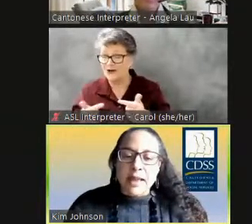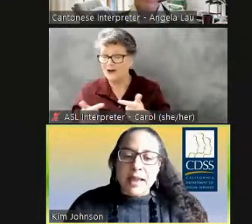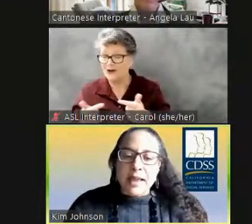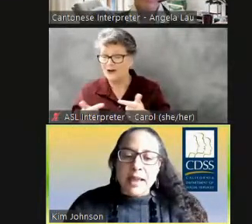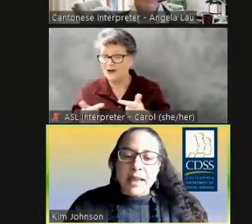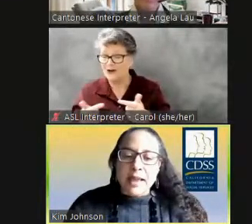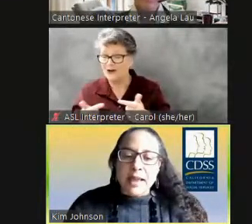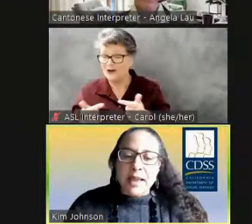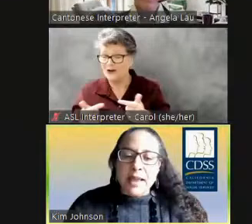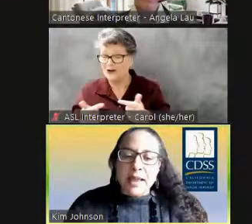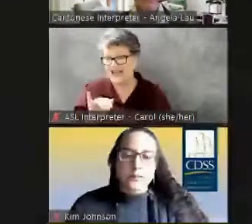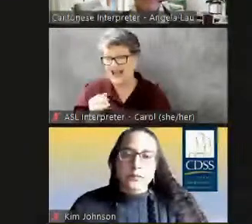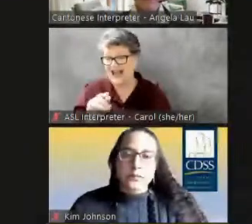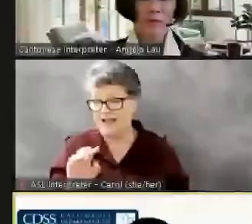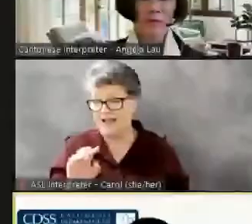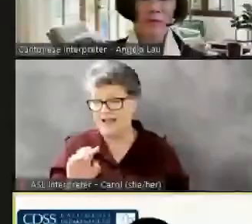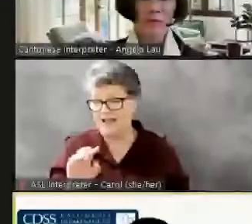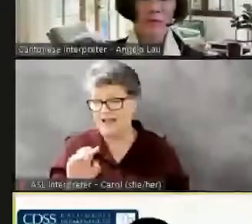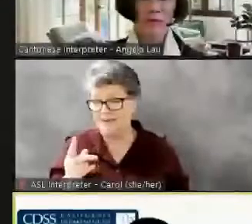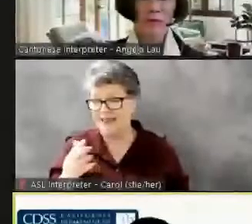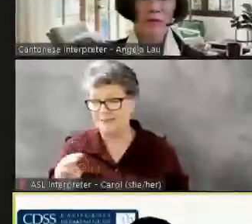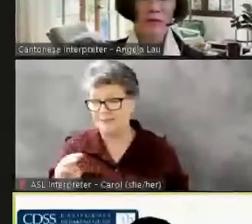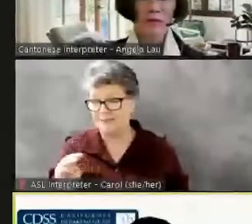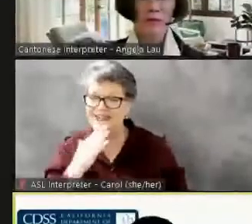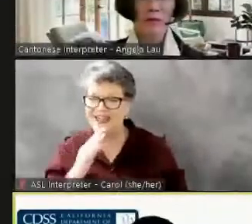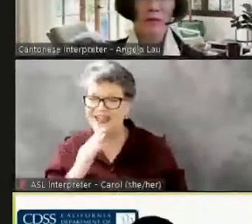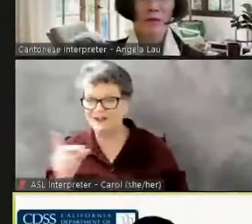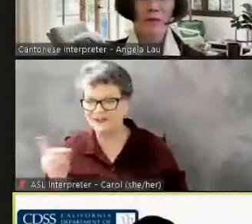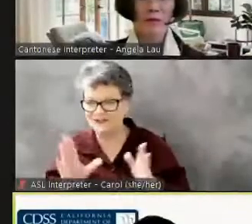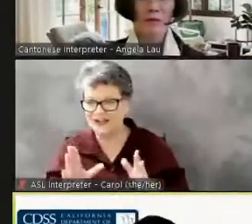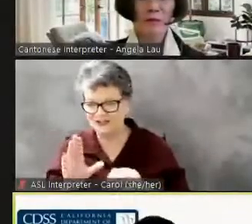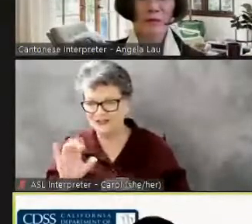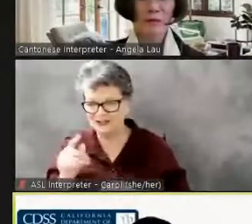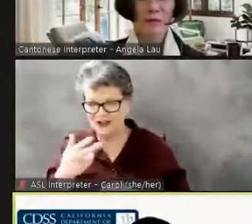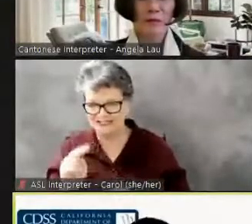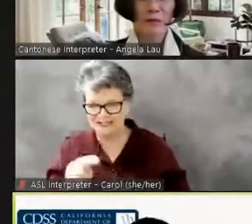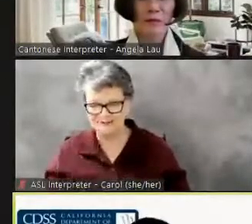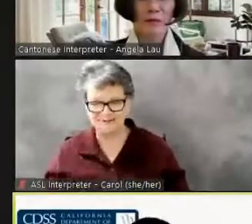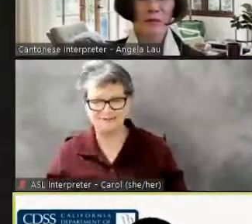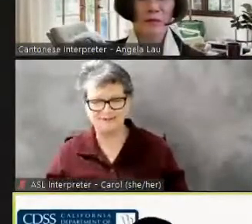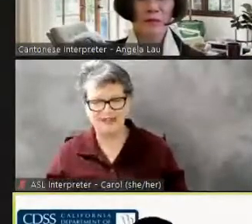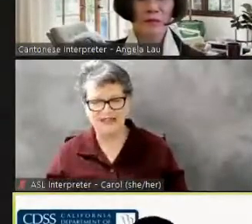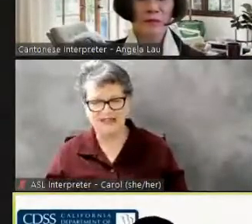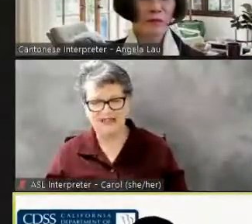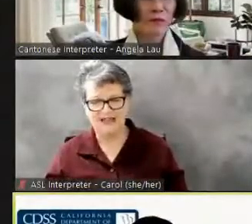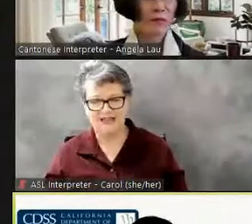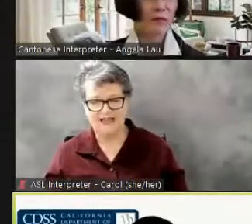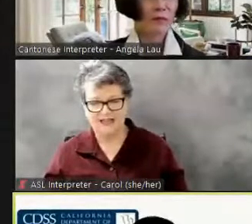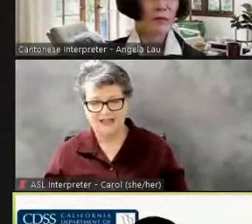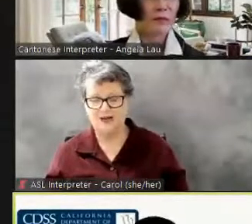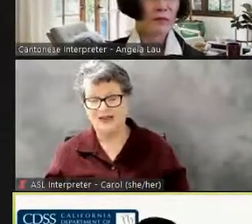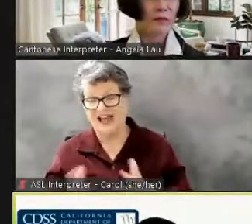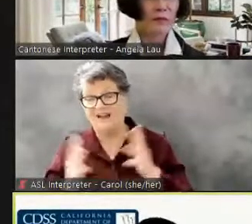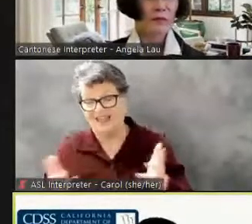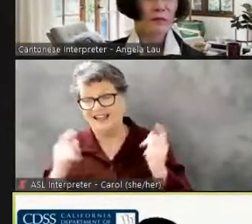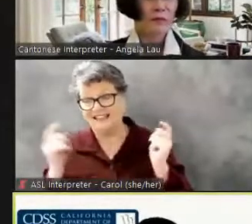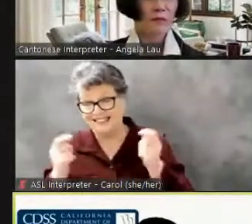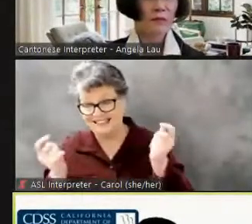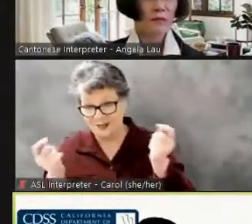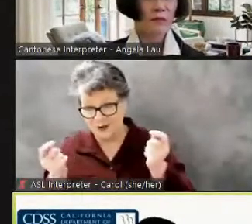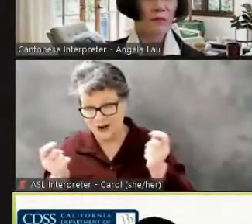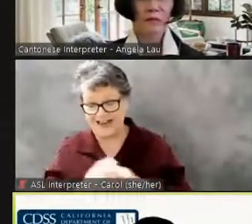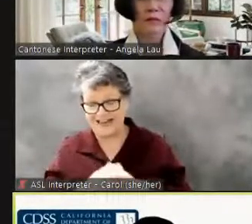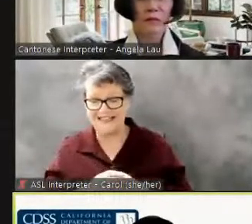Thank you. And thank you again, Director Johnson, for the opening remarks. We have a lot to celebrate in this